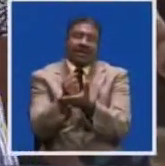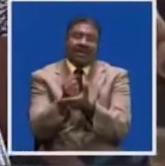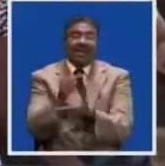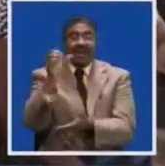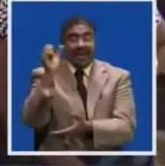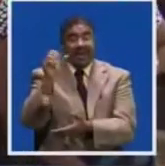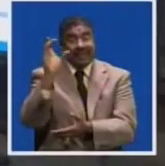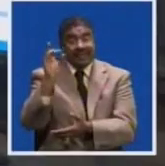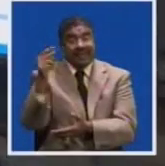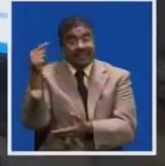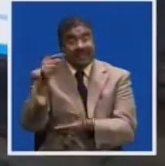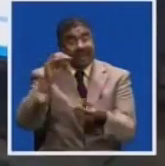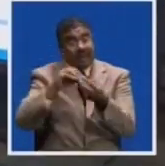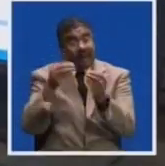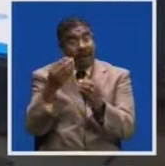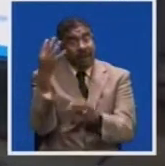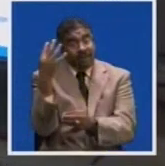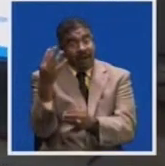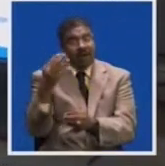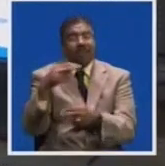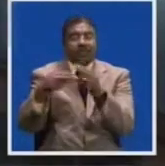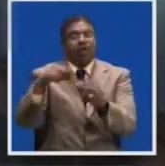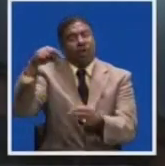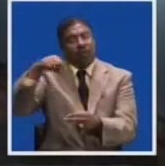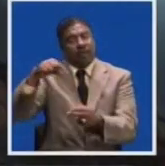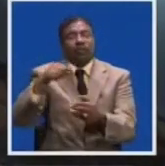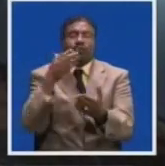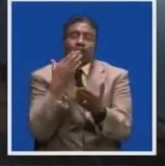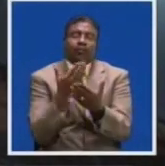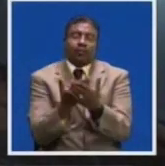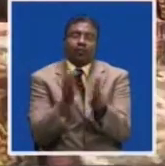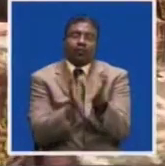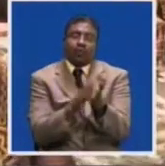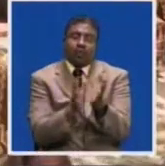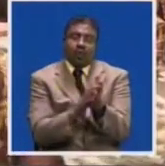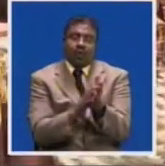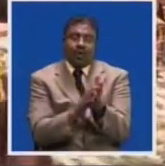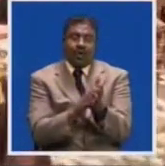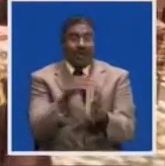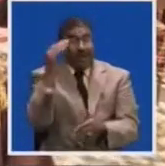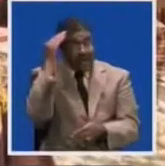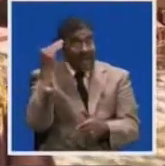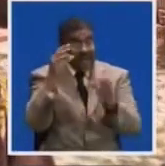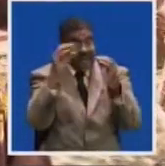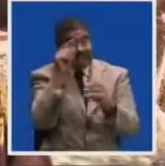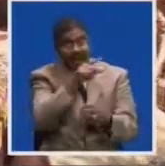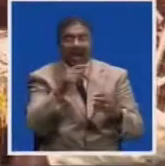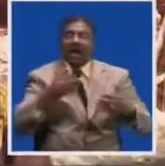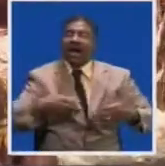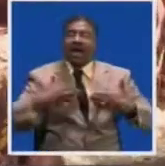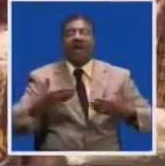quality education. The school management is grateful for this gesture, but they have an appeal. I'm happy